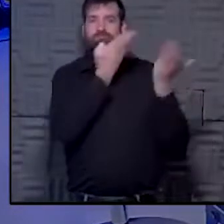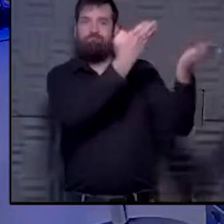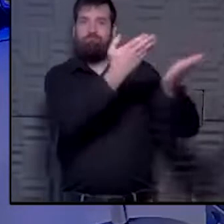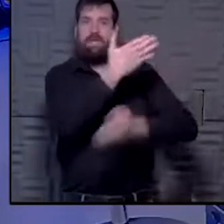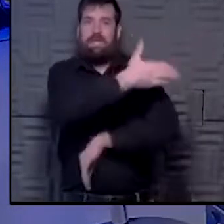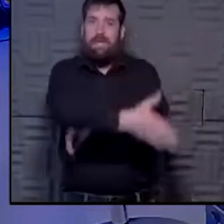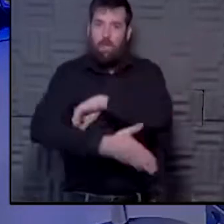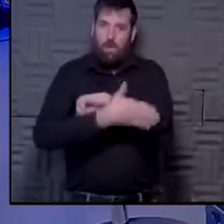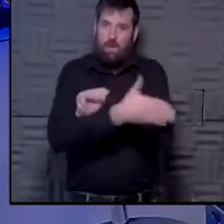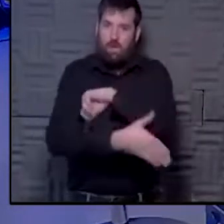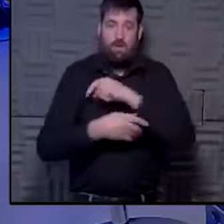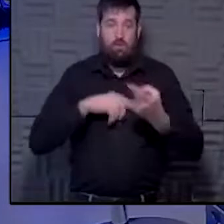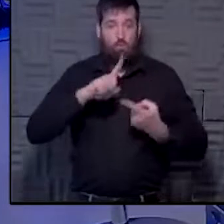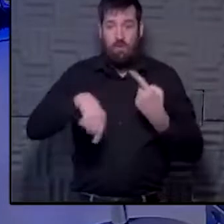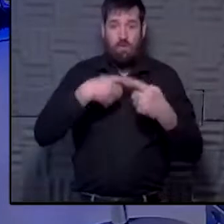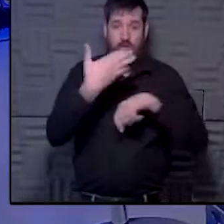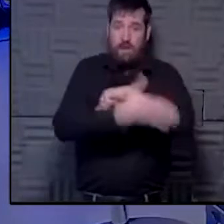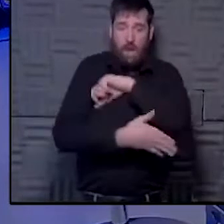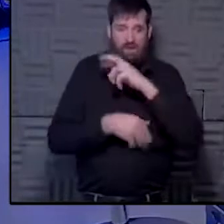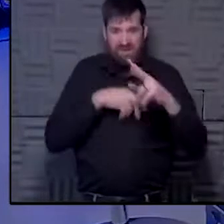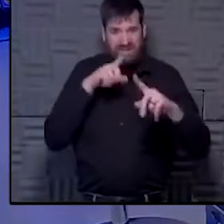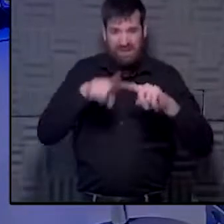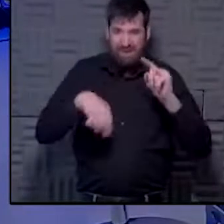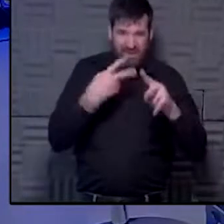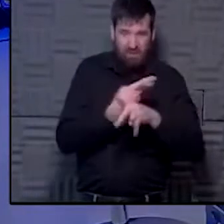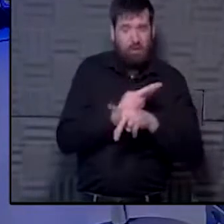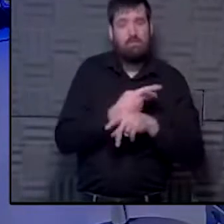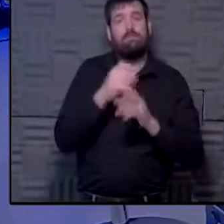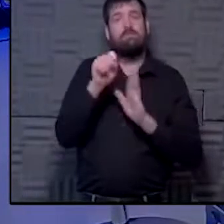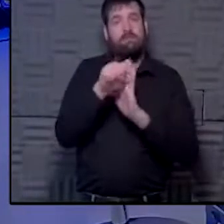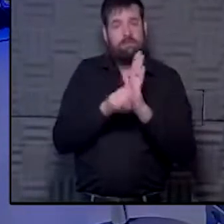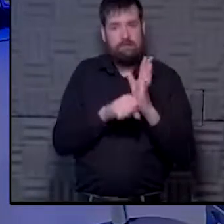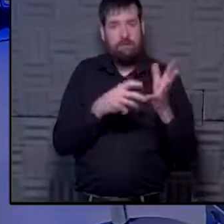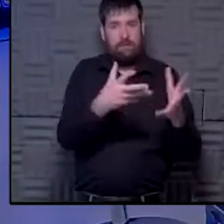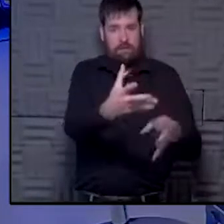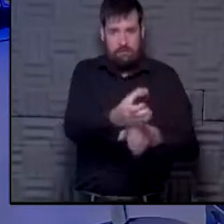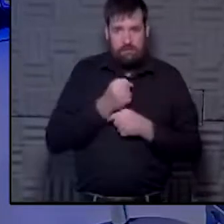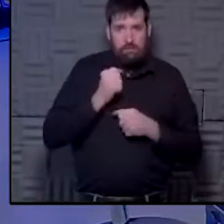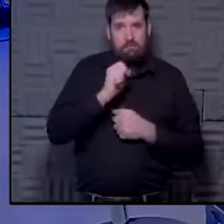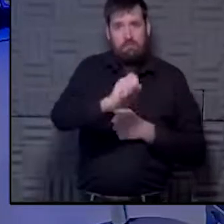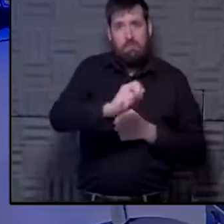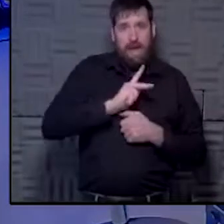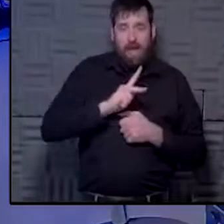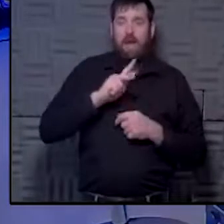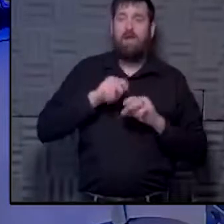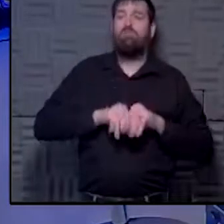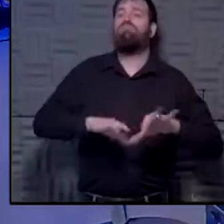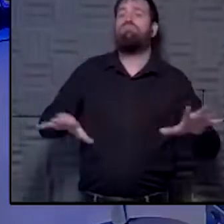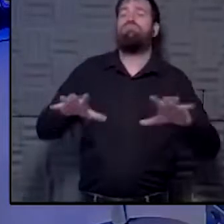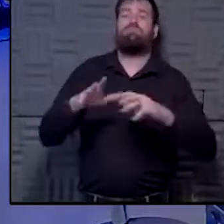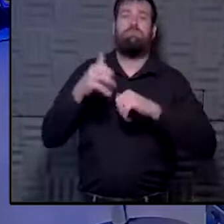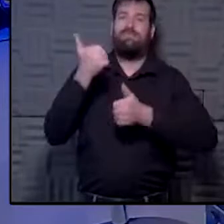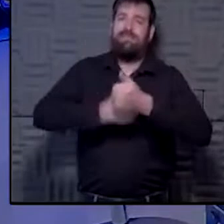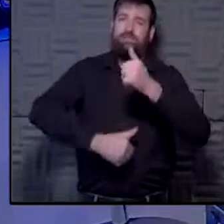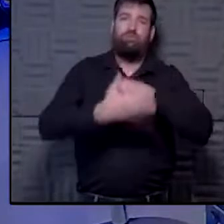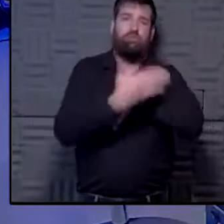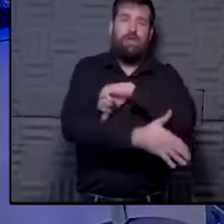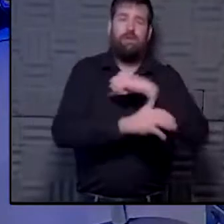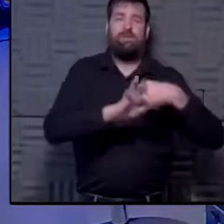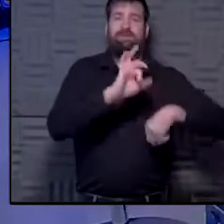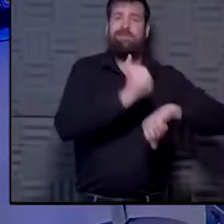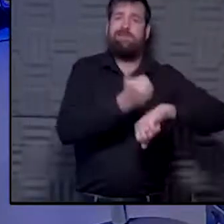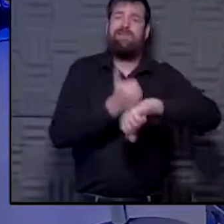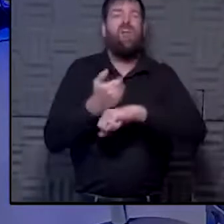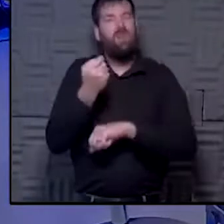then when the counties couldn't find somebody to back, then the state's taking back the vaccine, they're redistributing it, and each county has set up their own thing. And that's been a